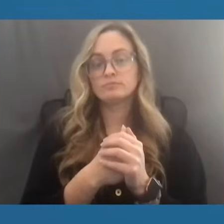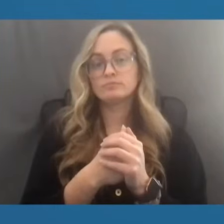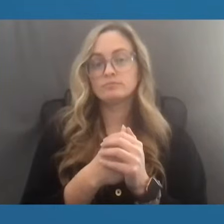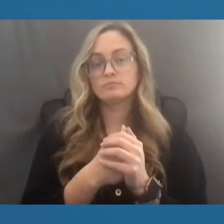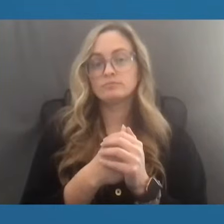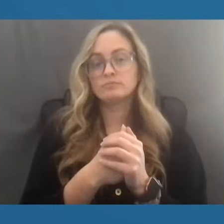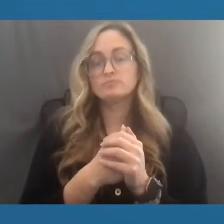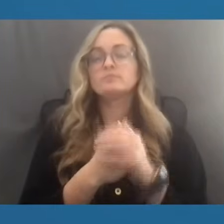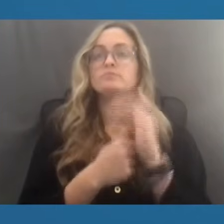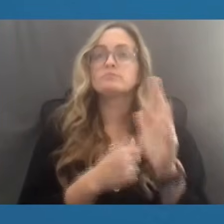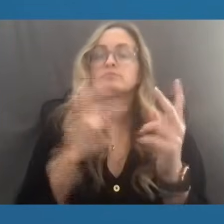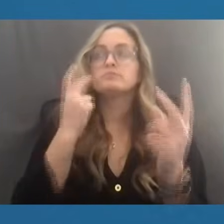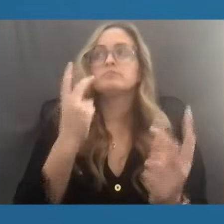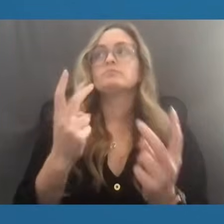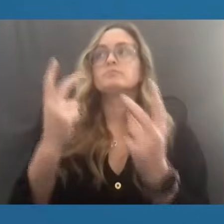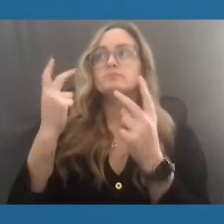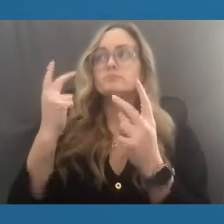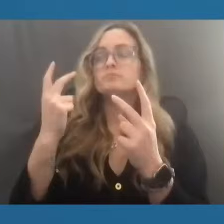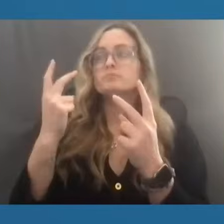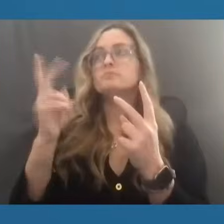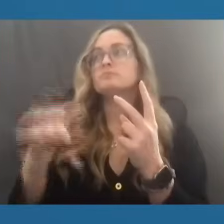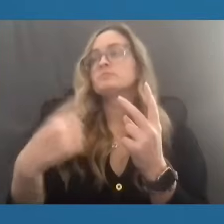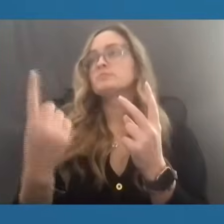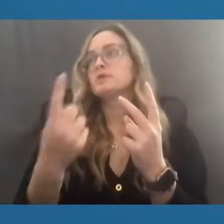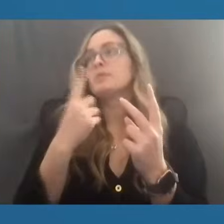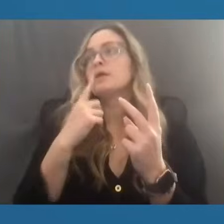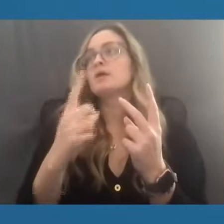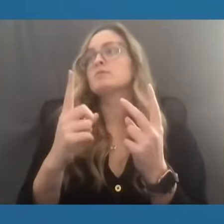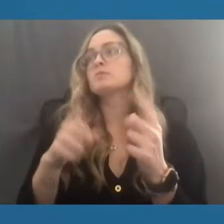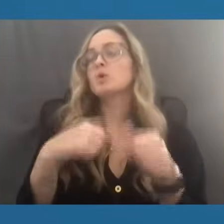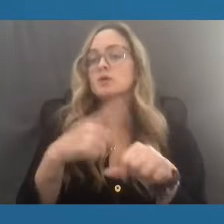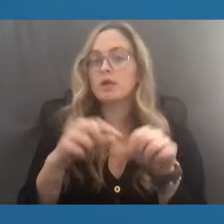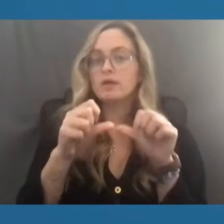I reflected on this and something I spent a lot of time writing,